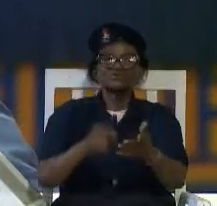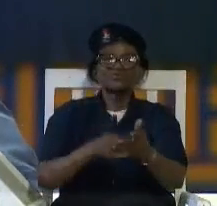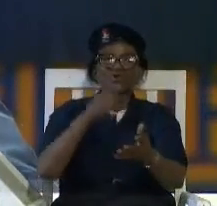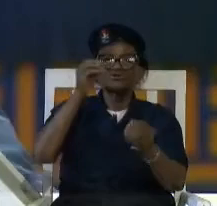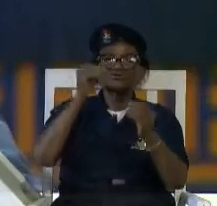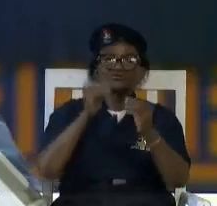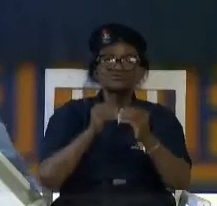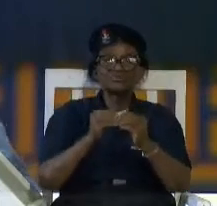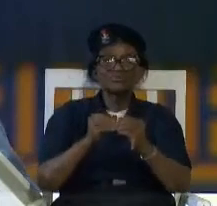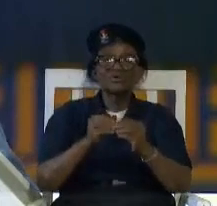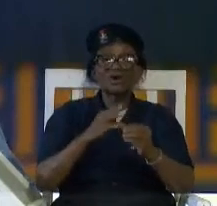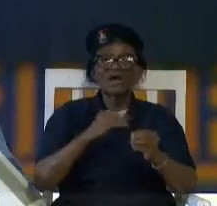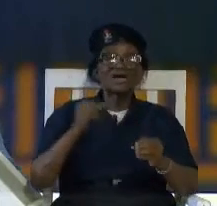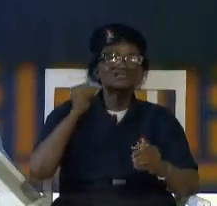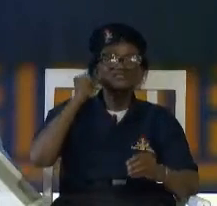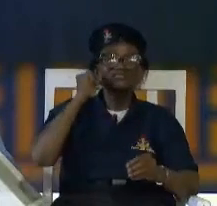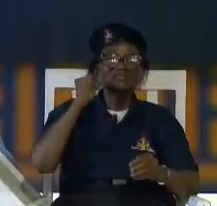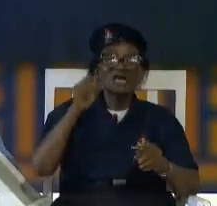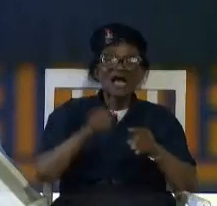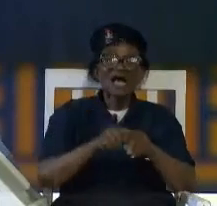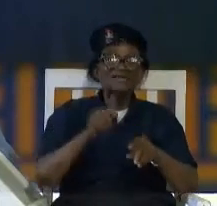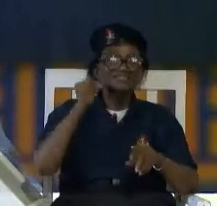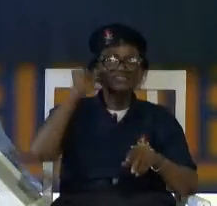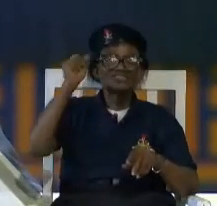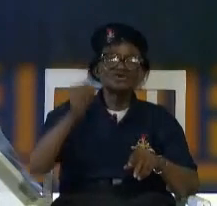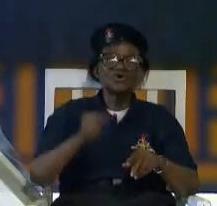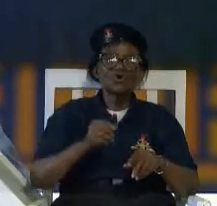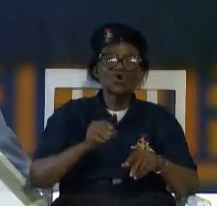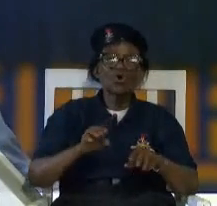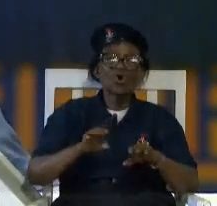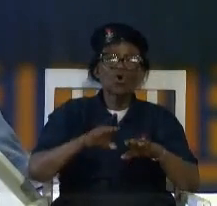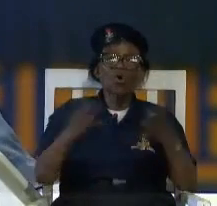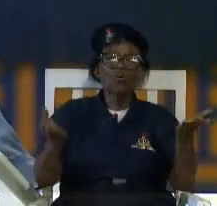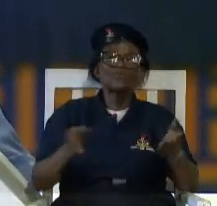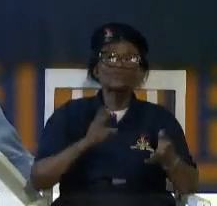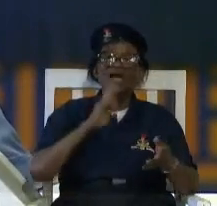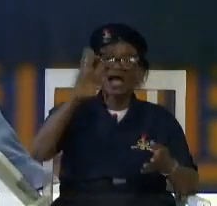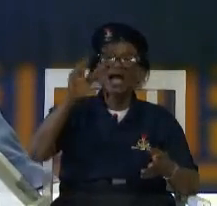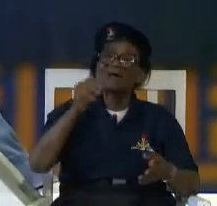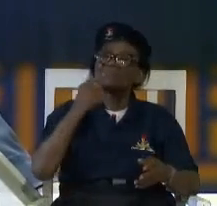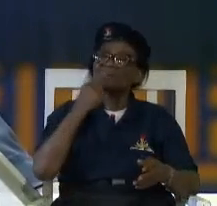As she opened her mouth to shout,